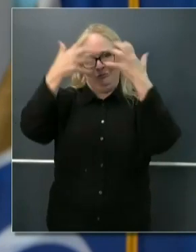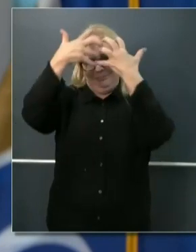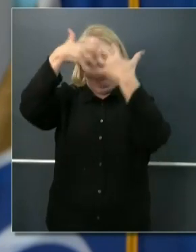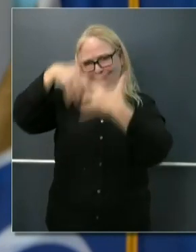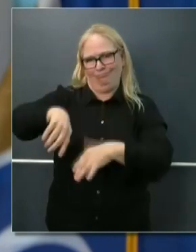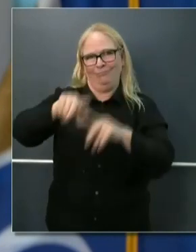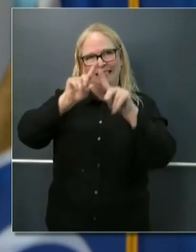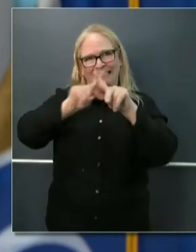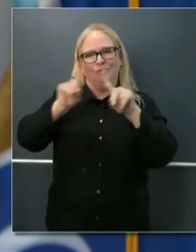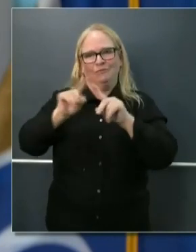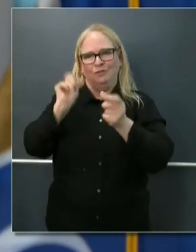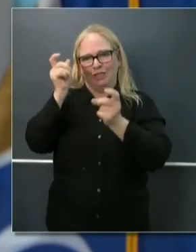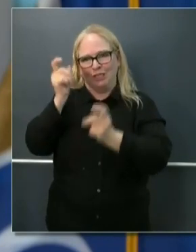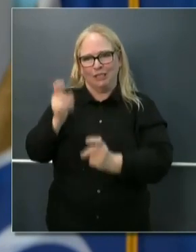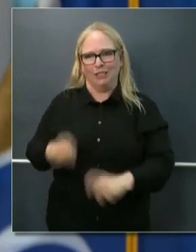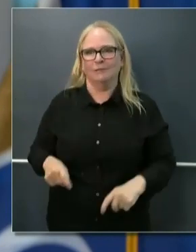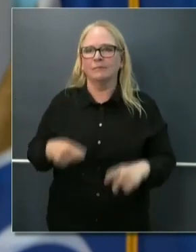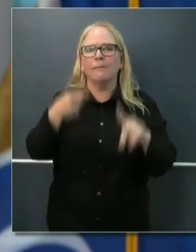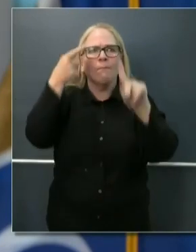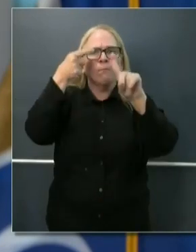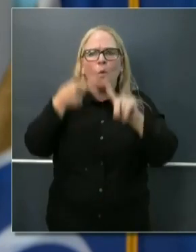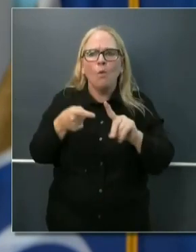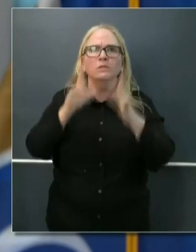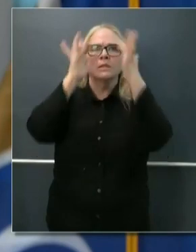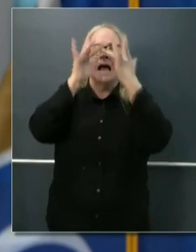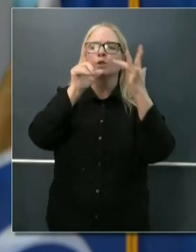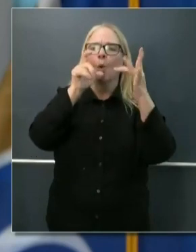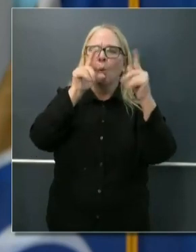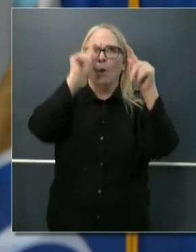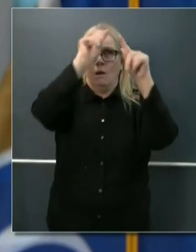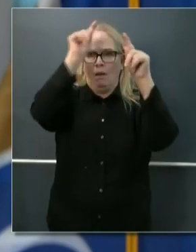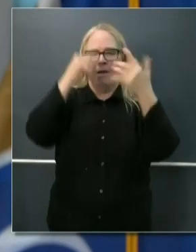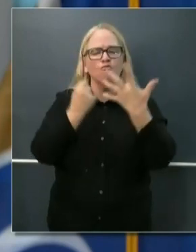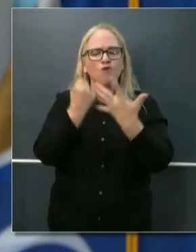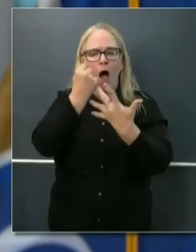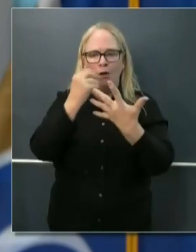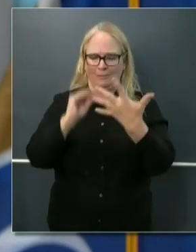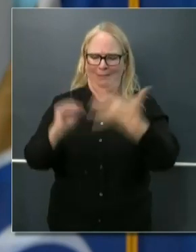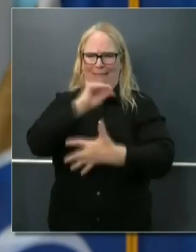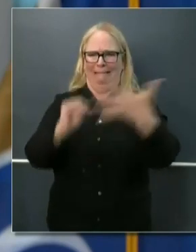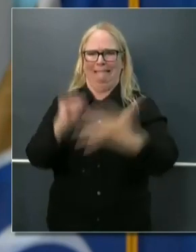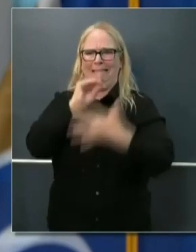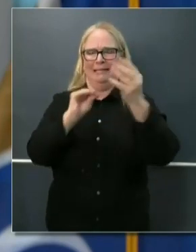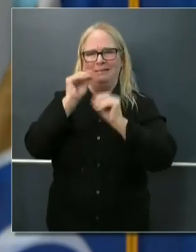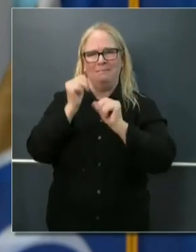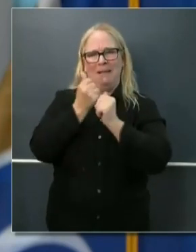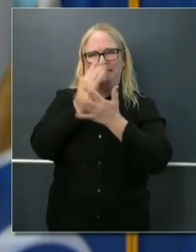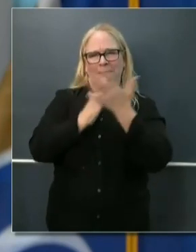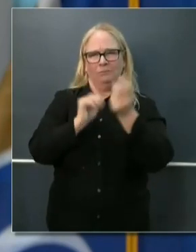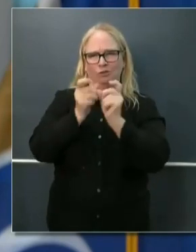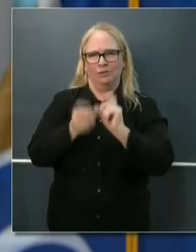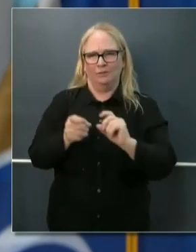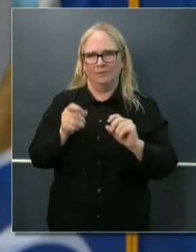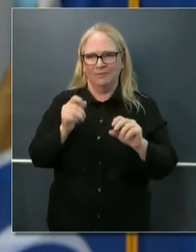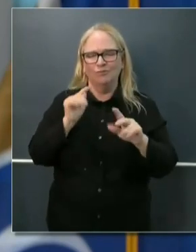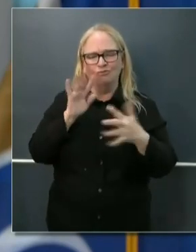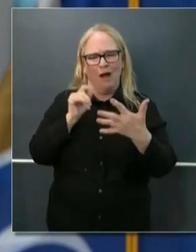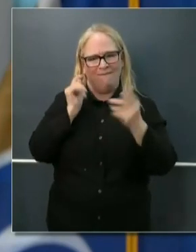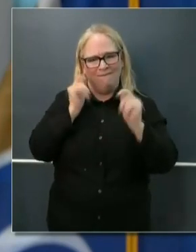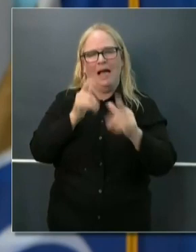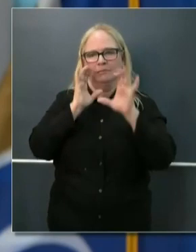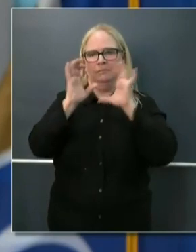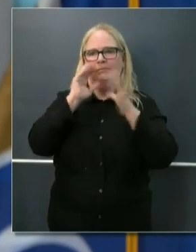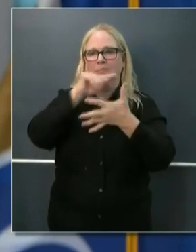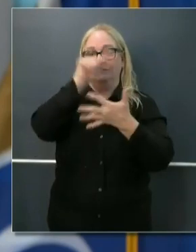the points of contact and prioritization and get all that information out as quickly as possible. So